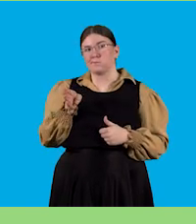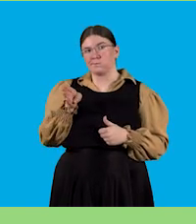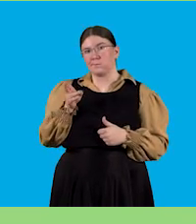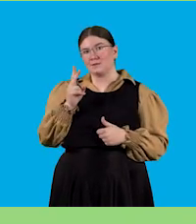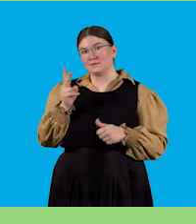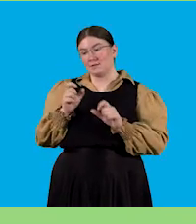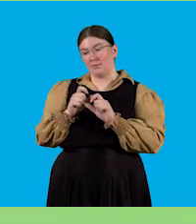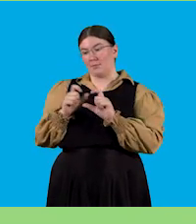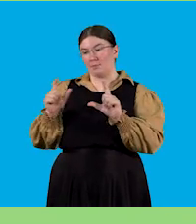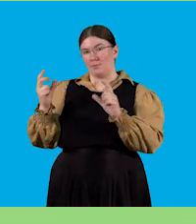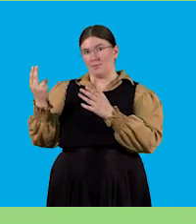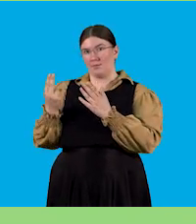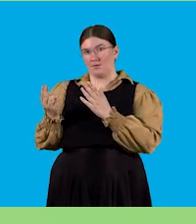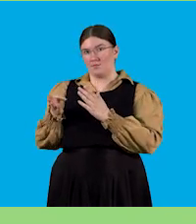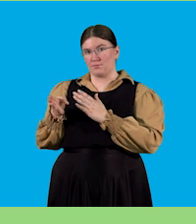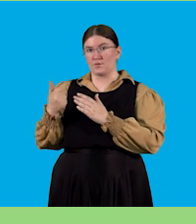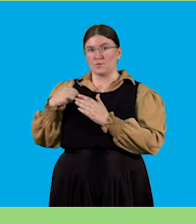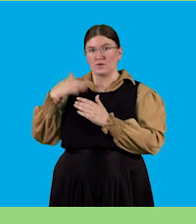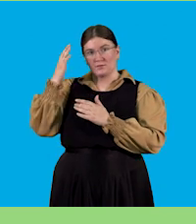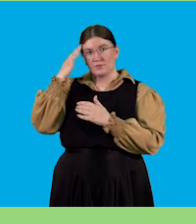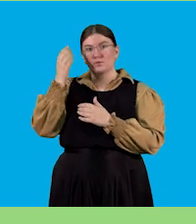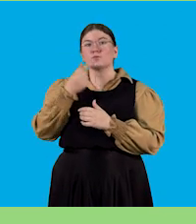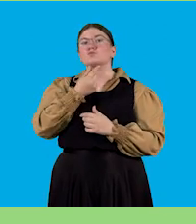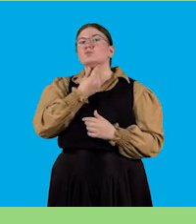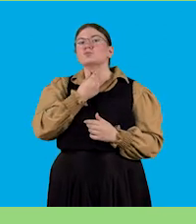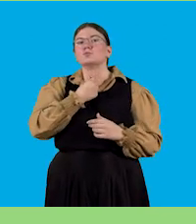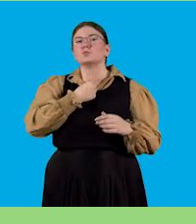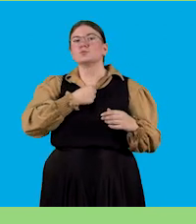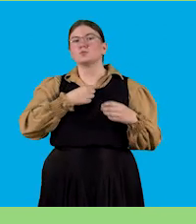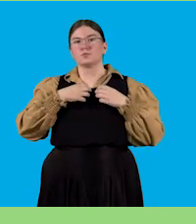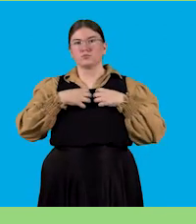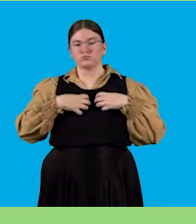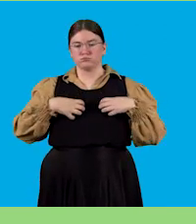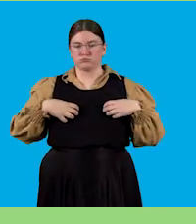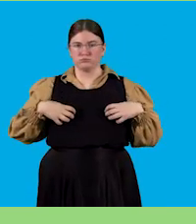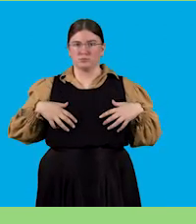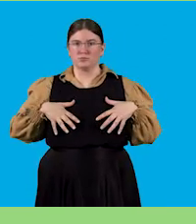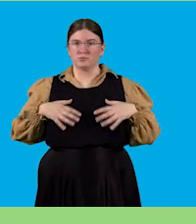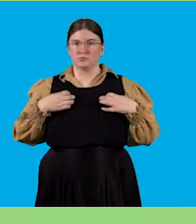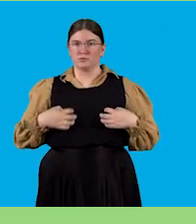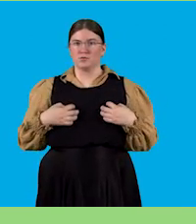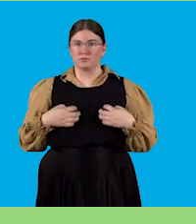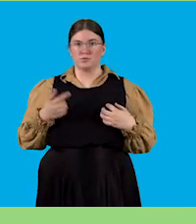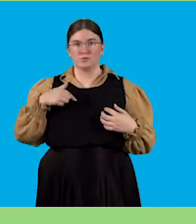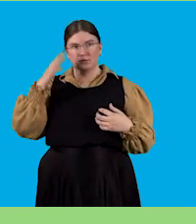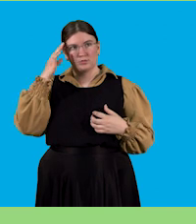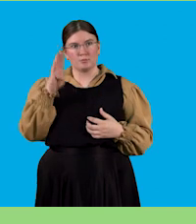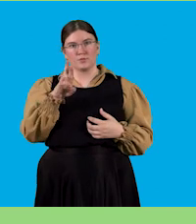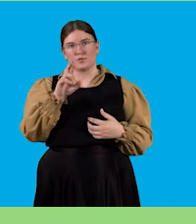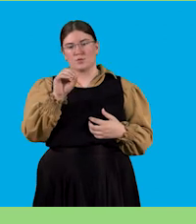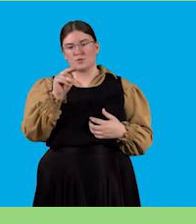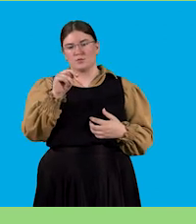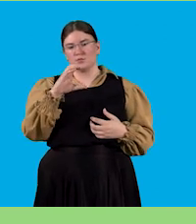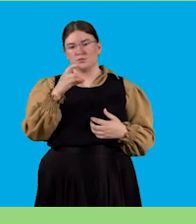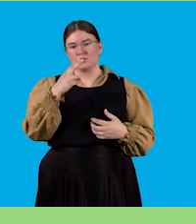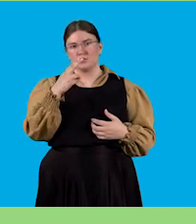On the side, we have a diagram. We know that the airways include tracts or passages